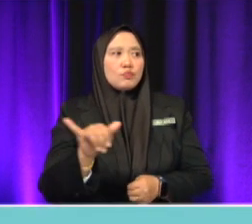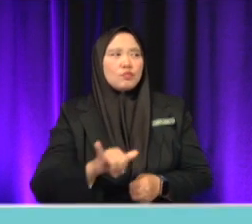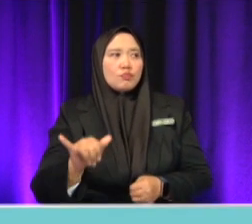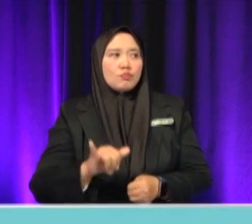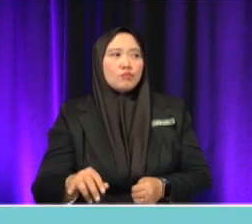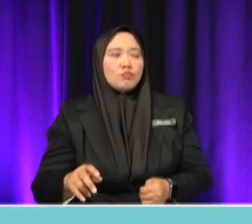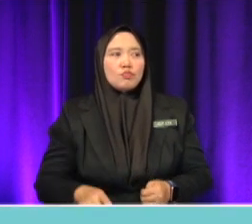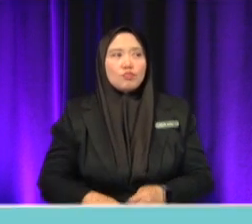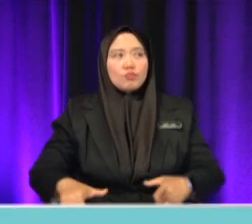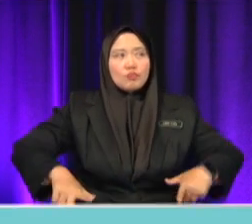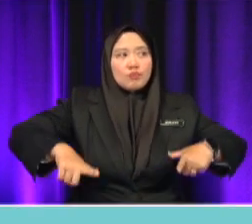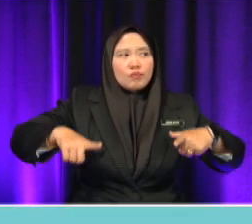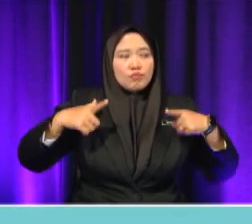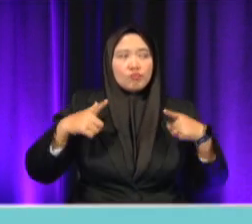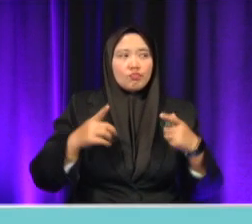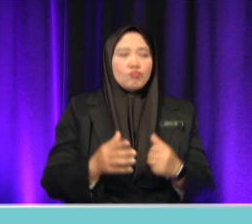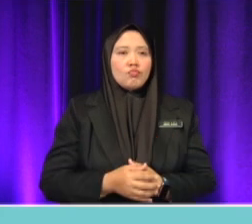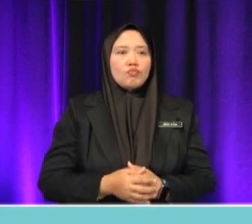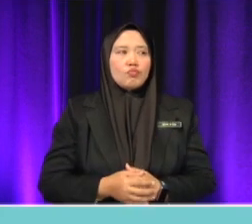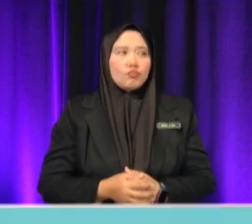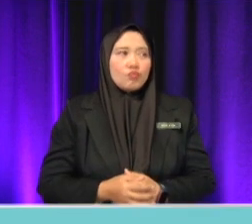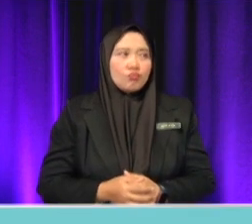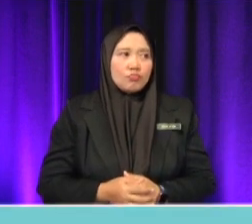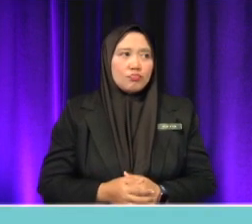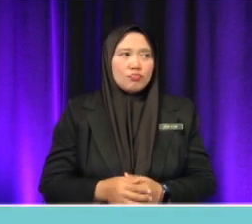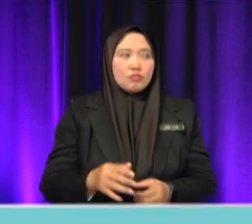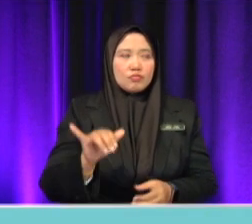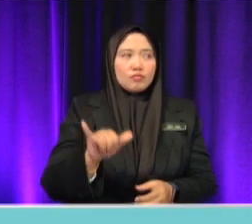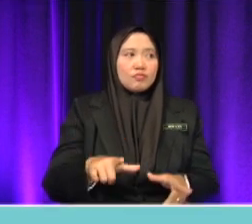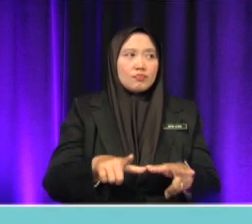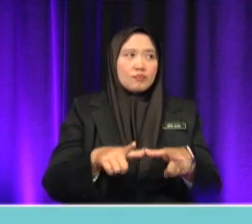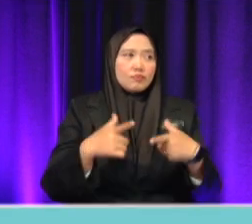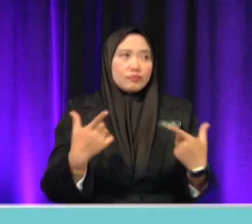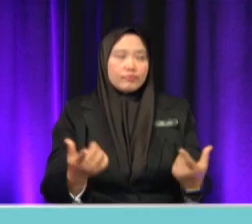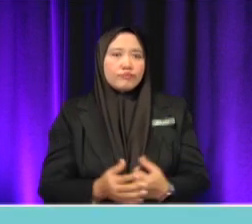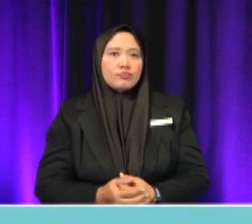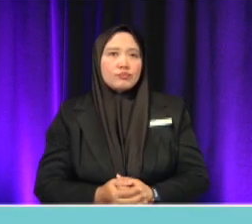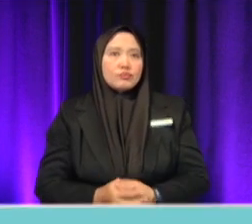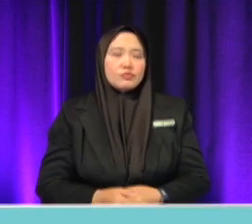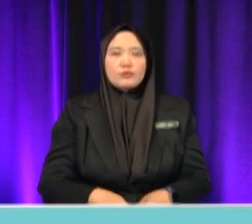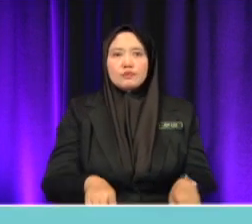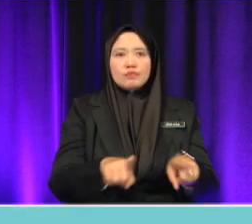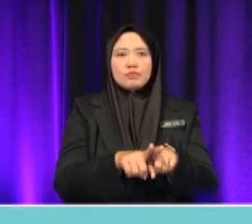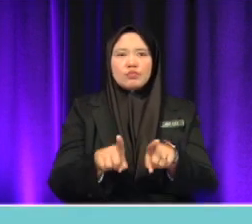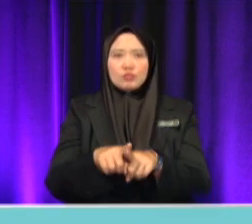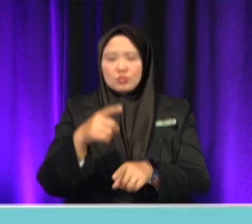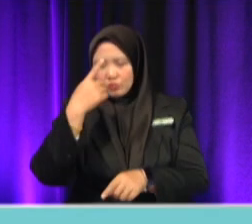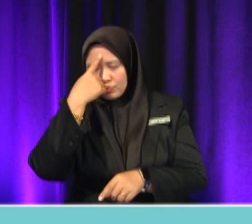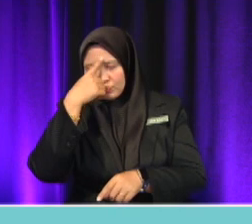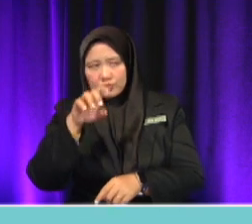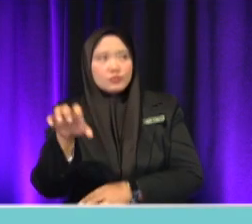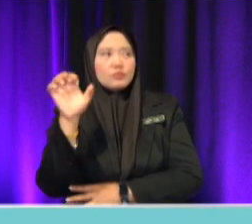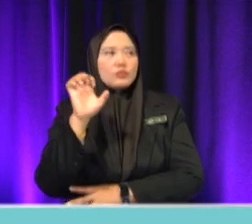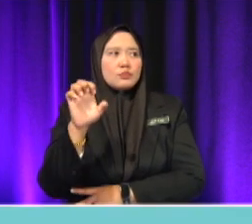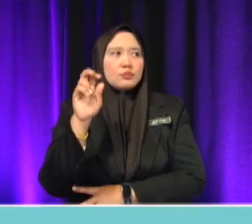the third box, why not use them to do something constructive? So again, it's a sense of encouragement from